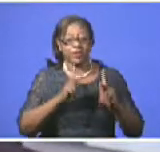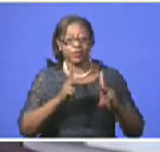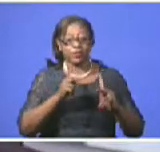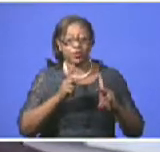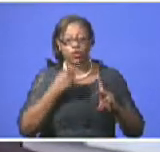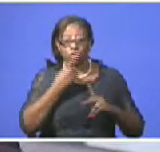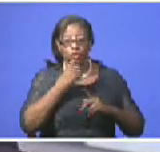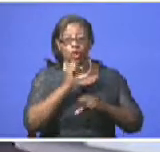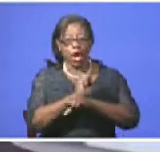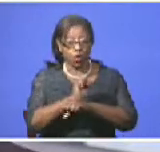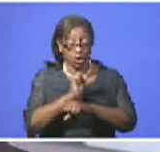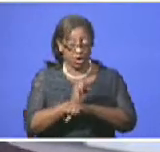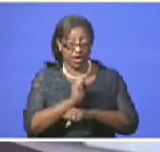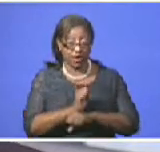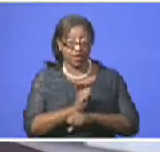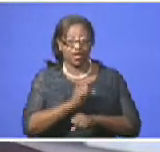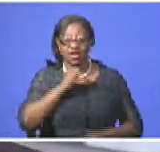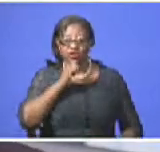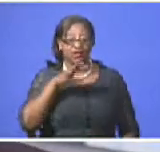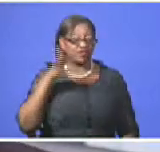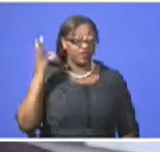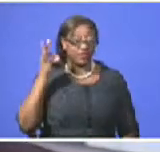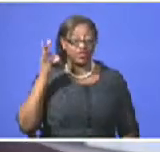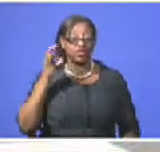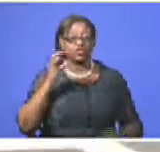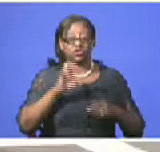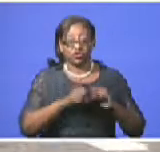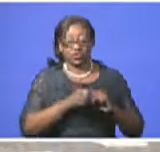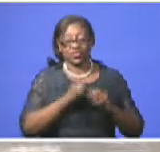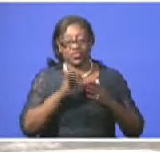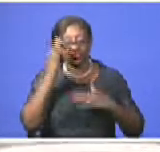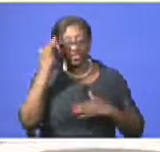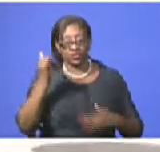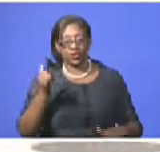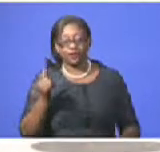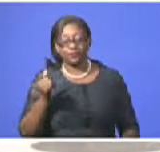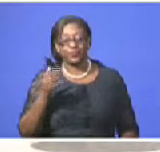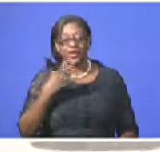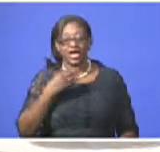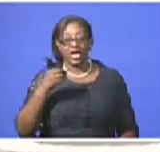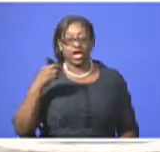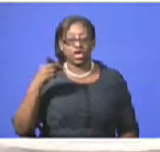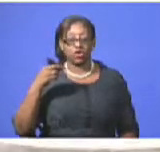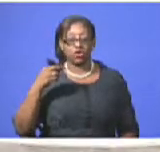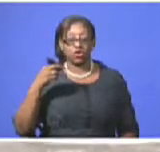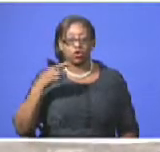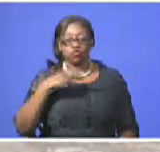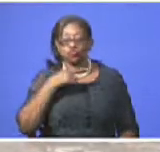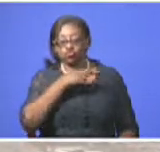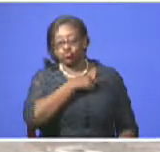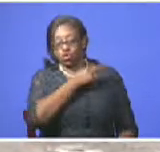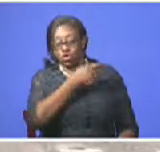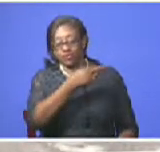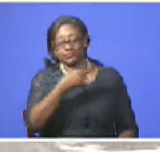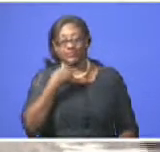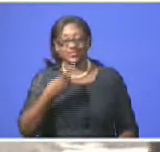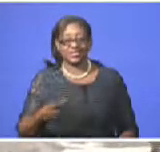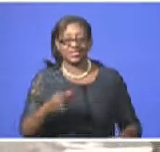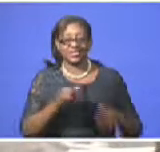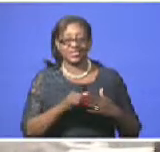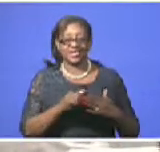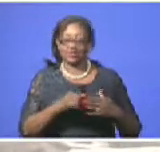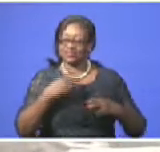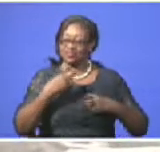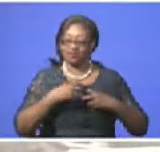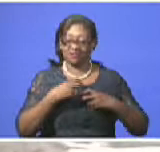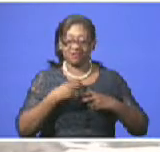employed, and the persons that we selected were public officers. Minister Rolle says the government currently understands the hardship